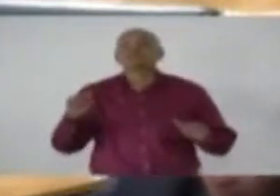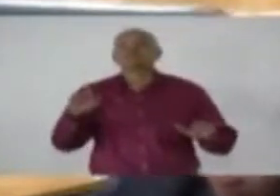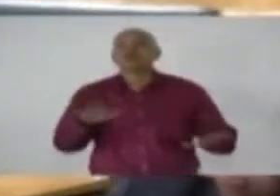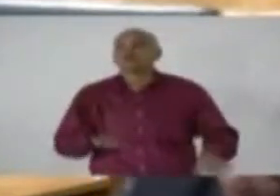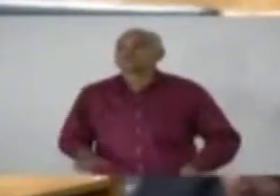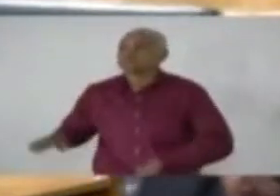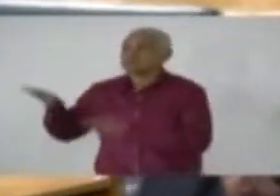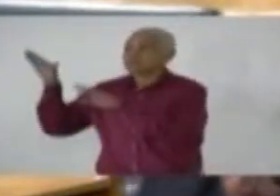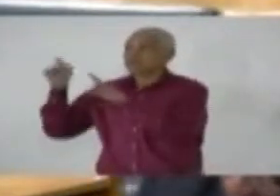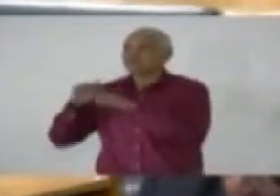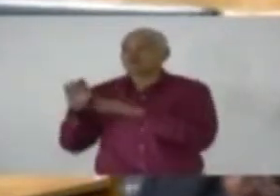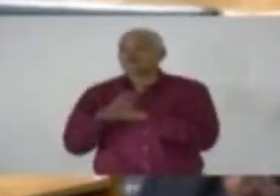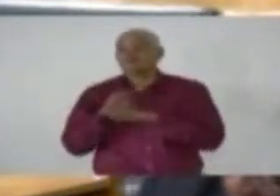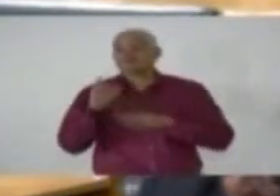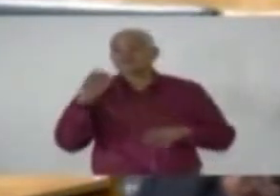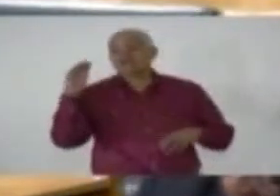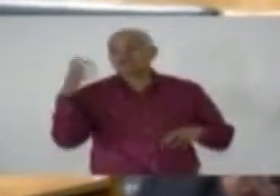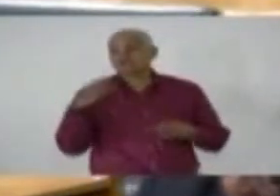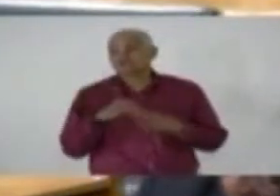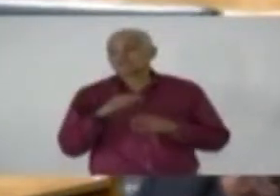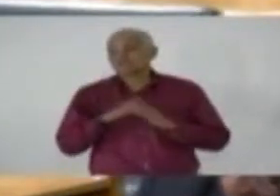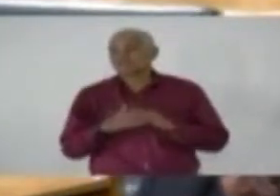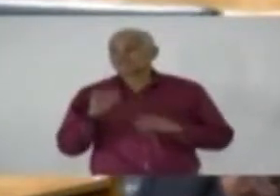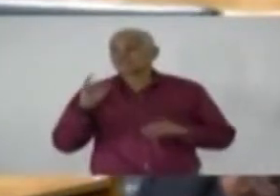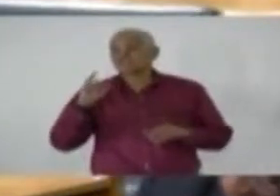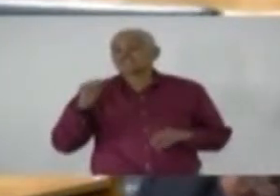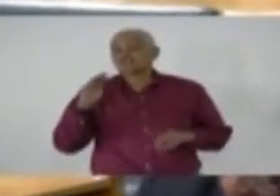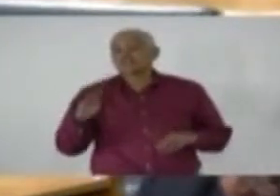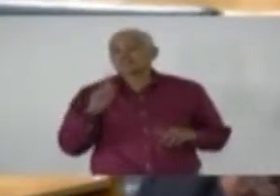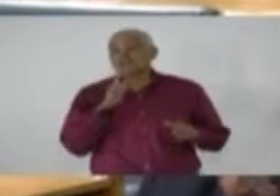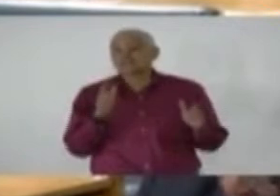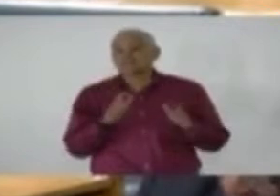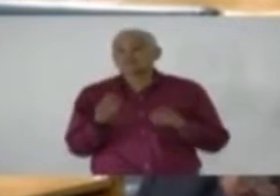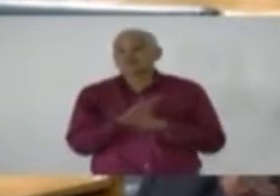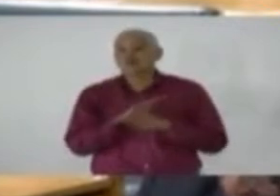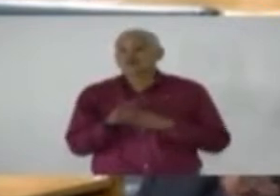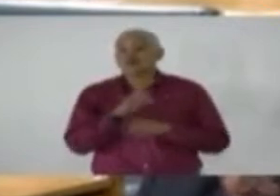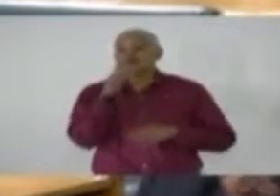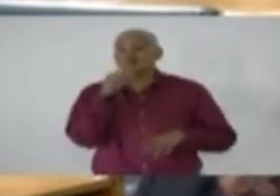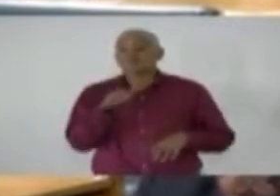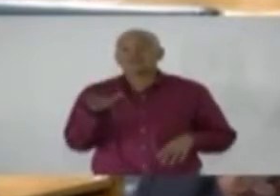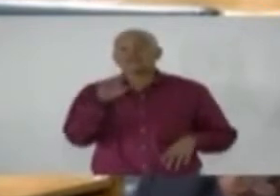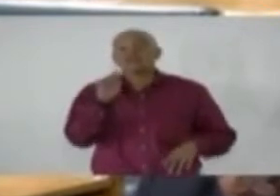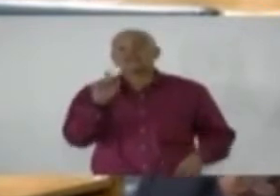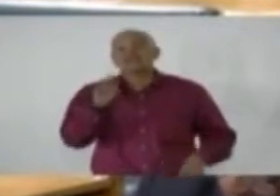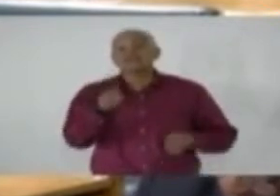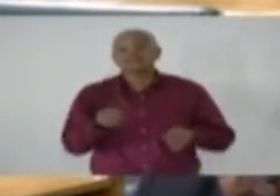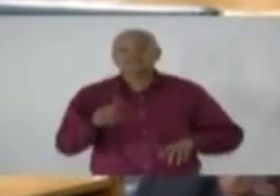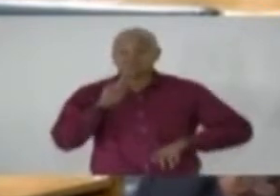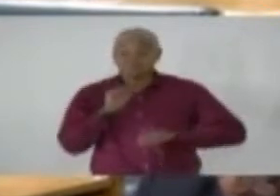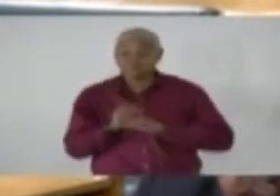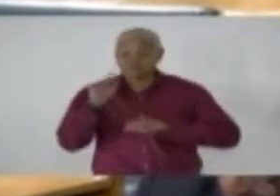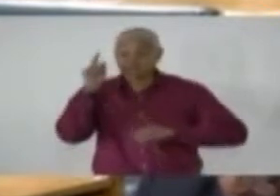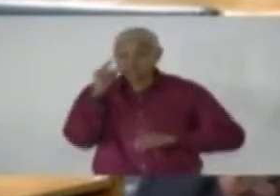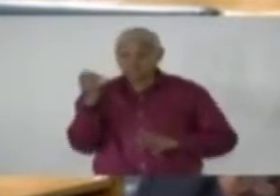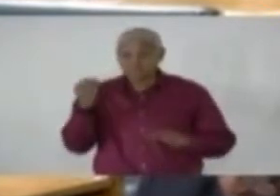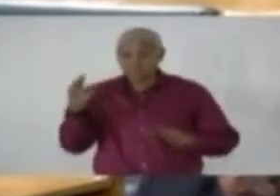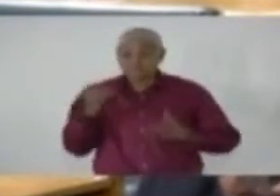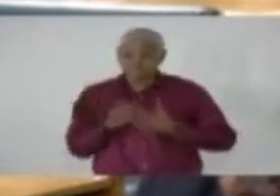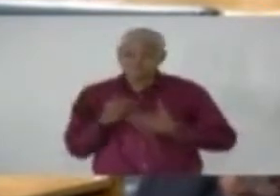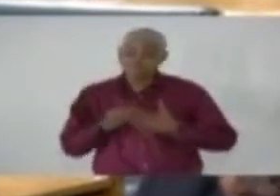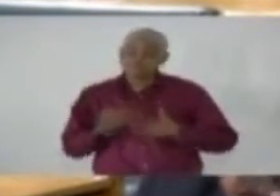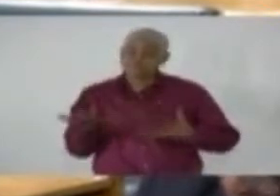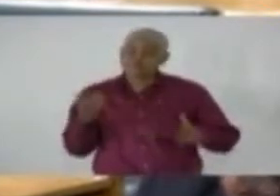from businesses like Grace and Jamaica Brothers Group and small businesses who pay their taxes to make sure the government get their money.